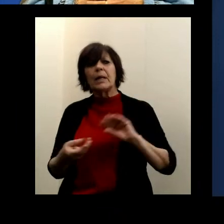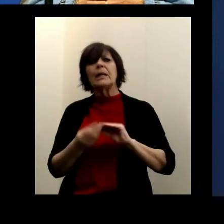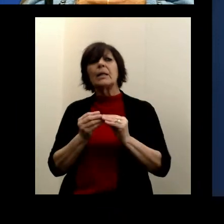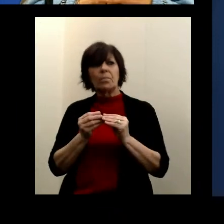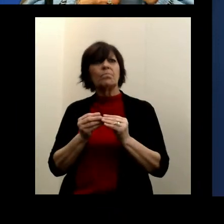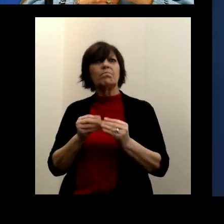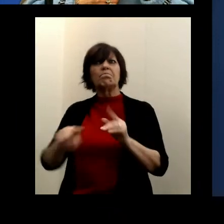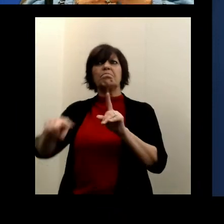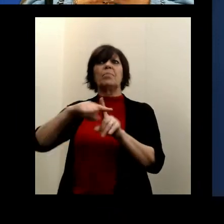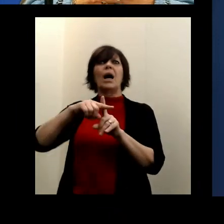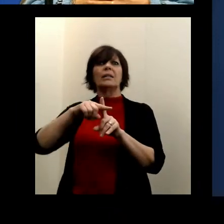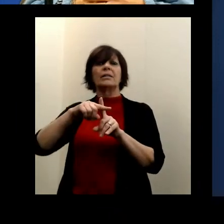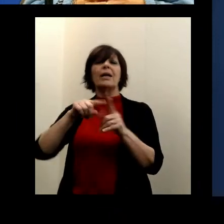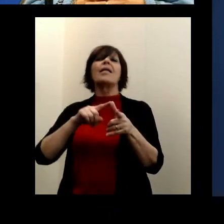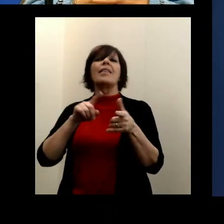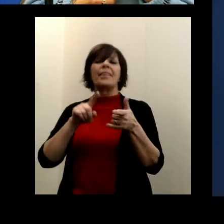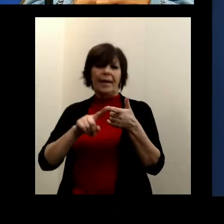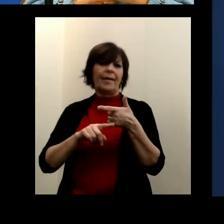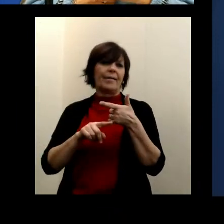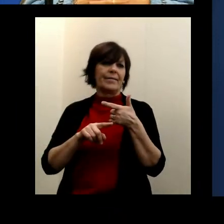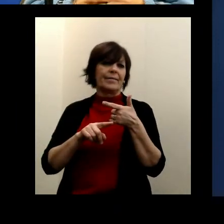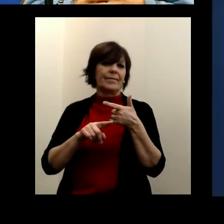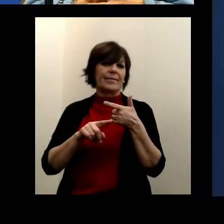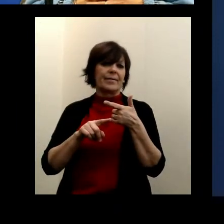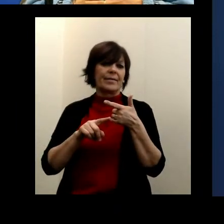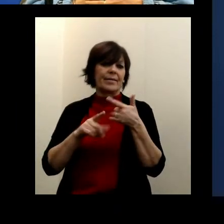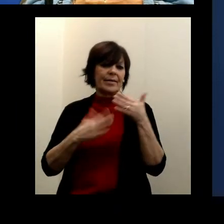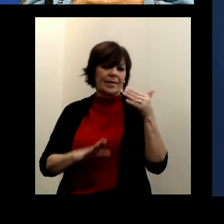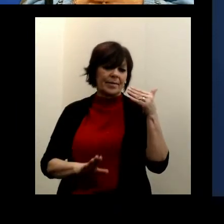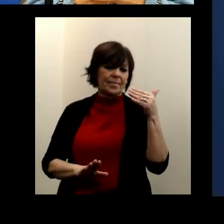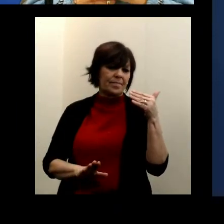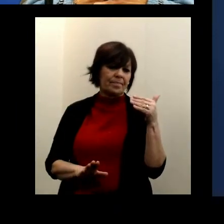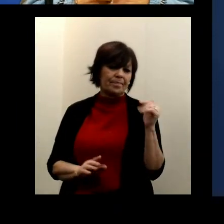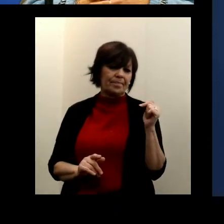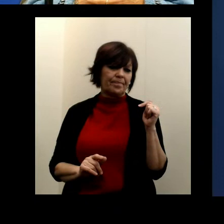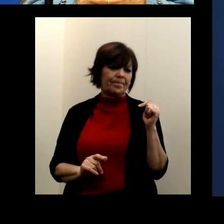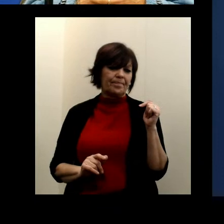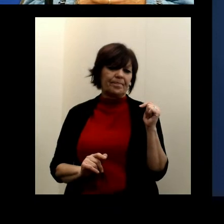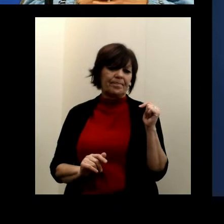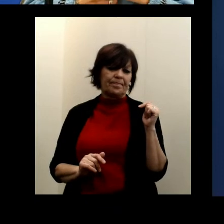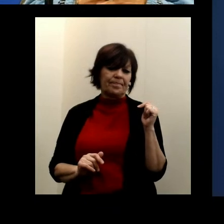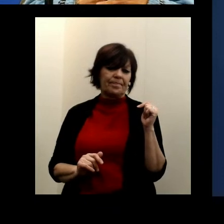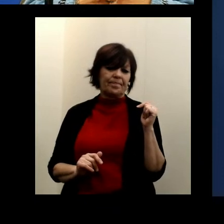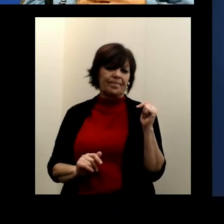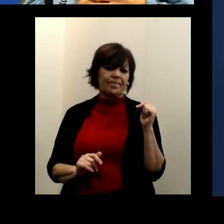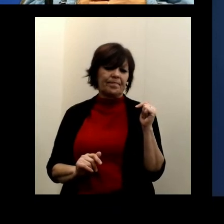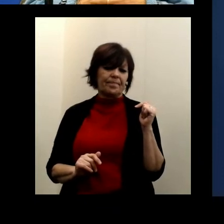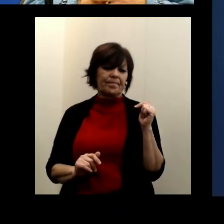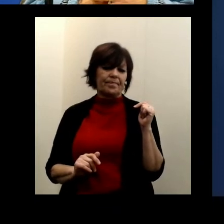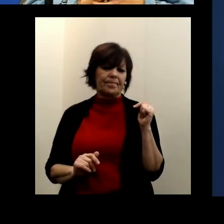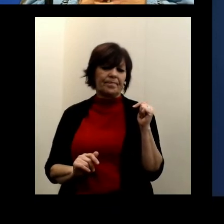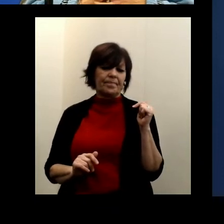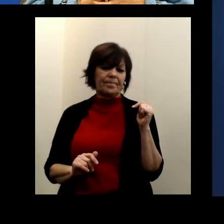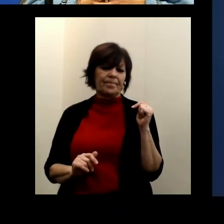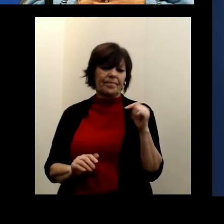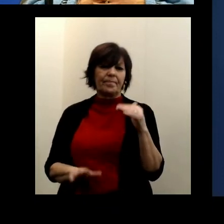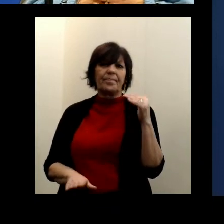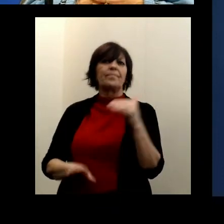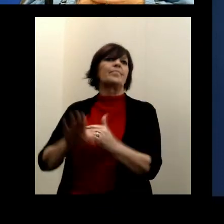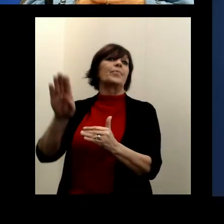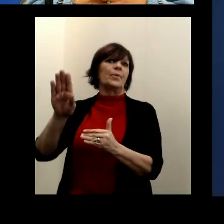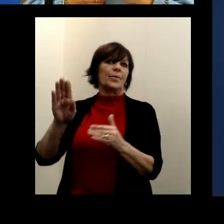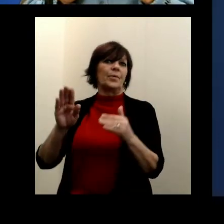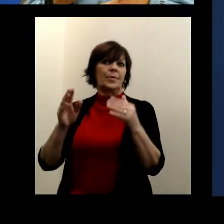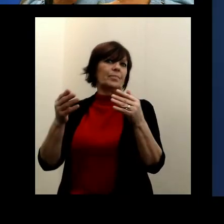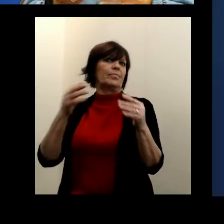community, and then followed by a sharp increase in the number of hospital admissions into our community.